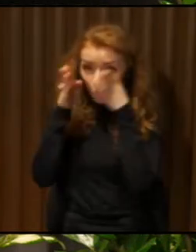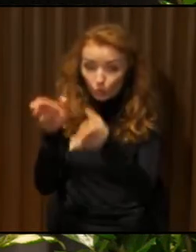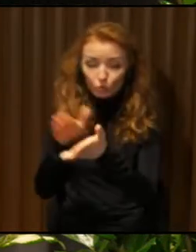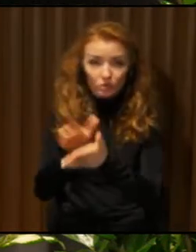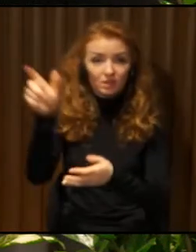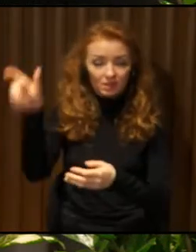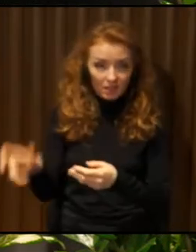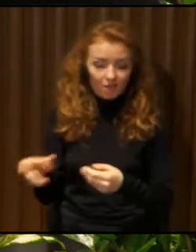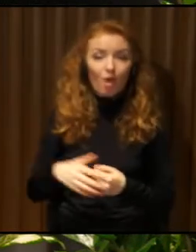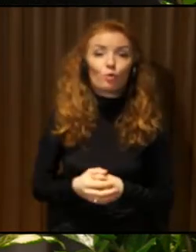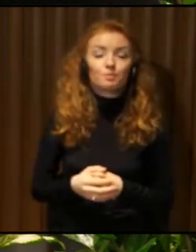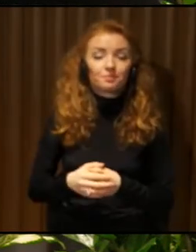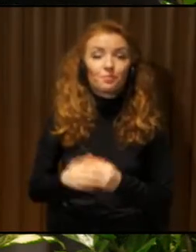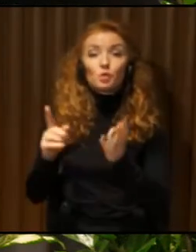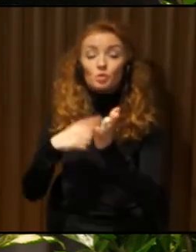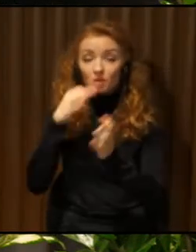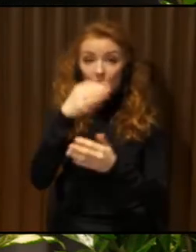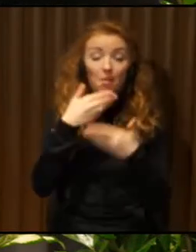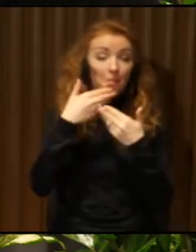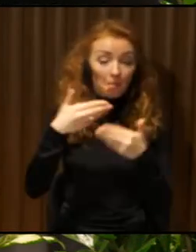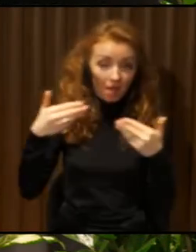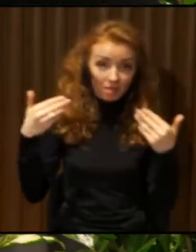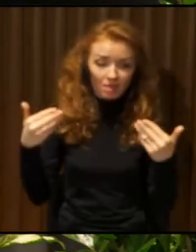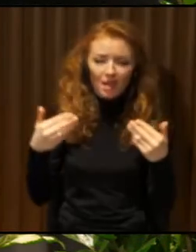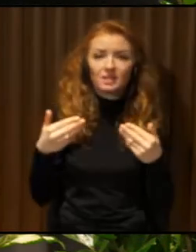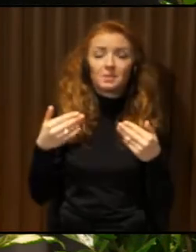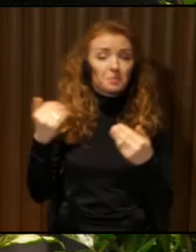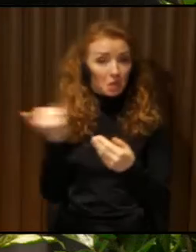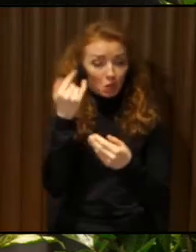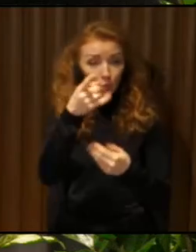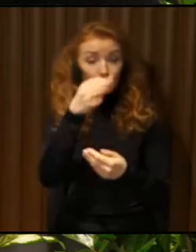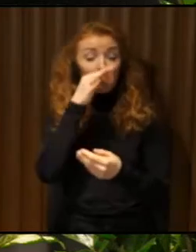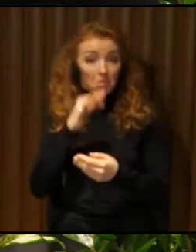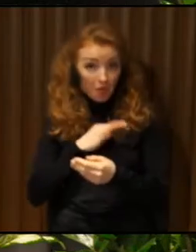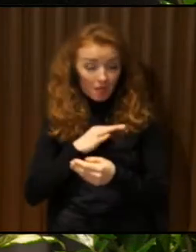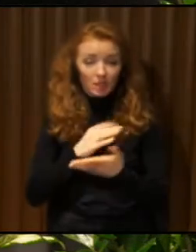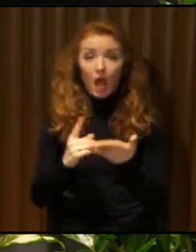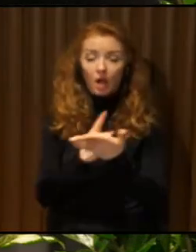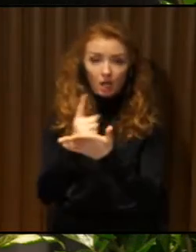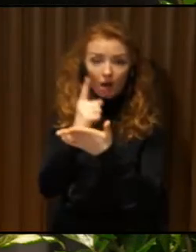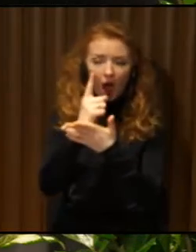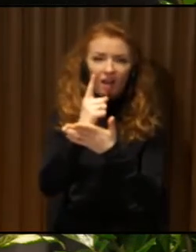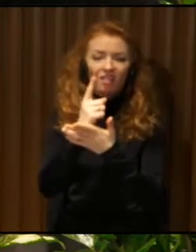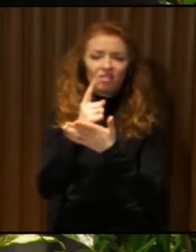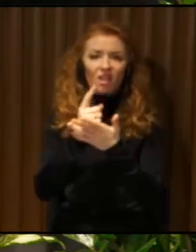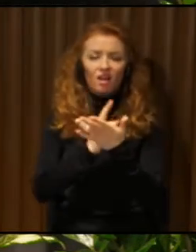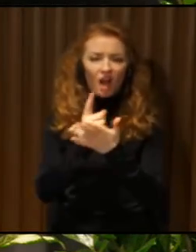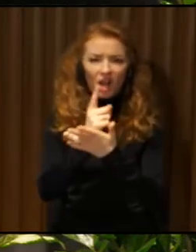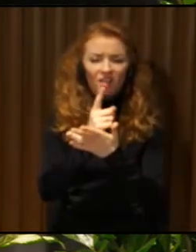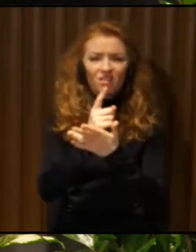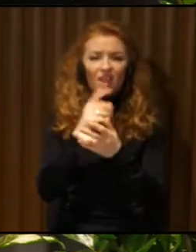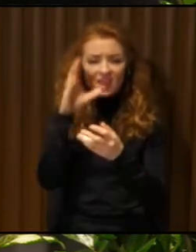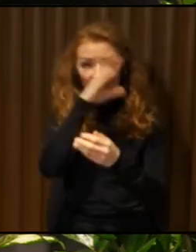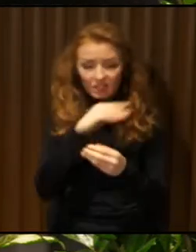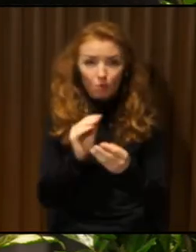been wondering, when you talk about these mapping, these opportunities, put them on a map, it makes also probably